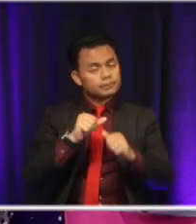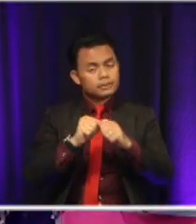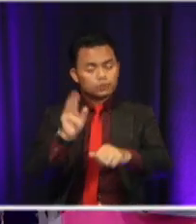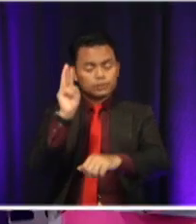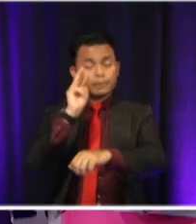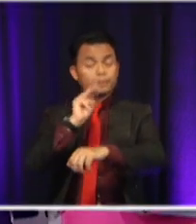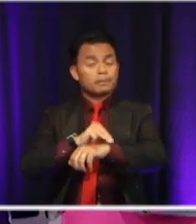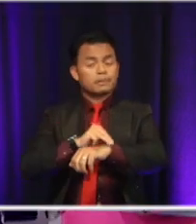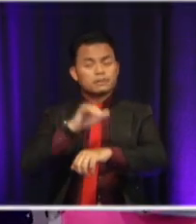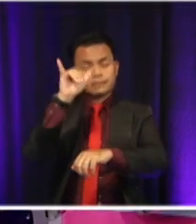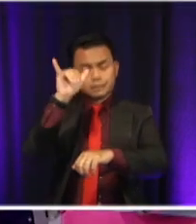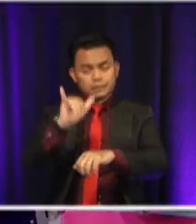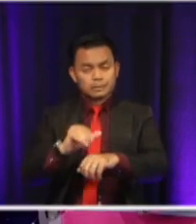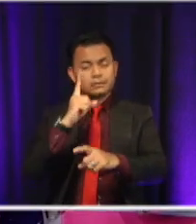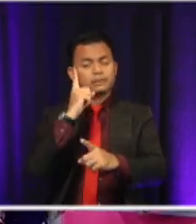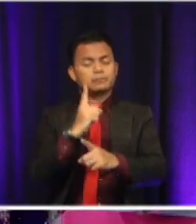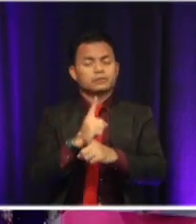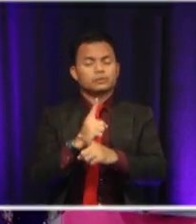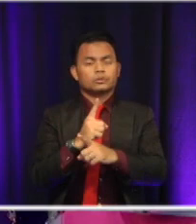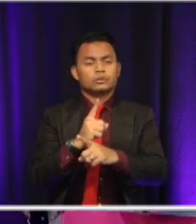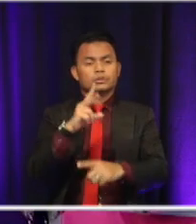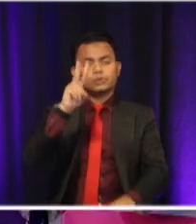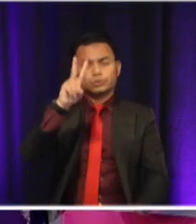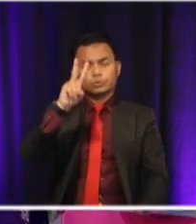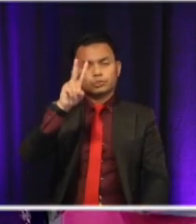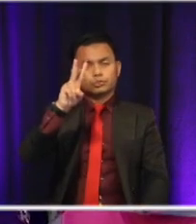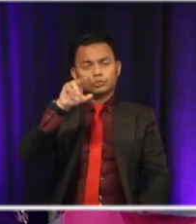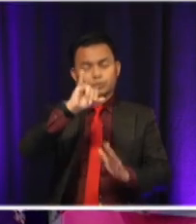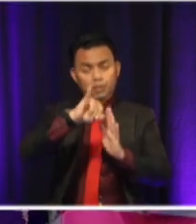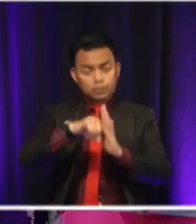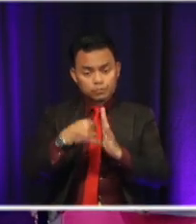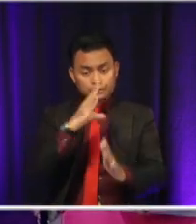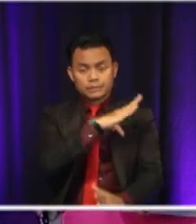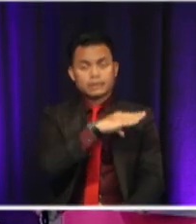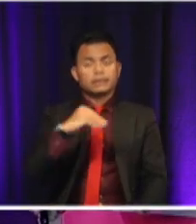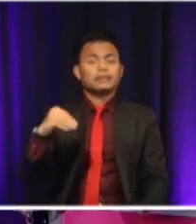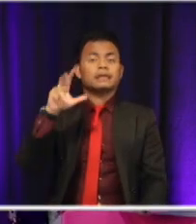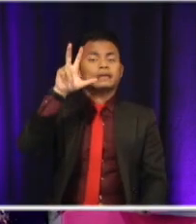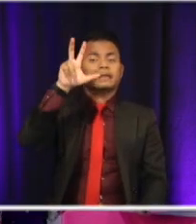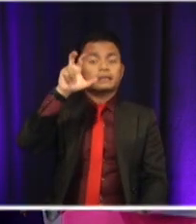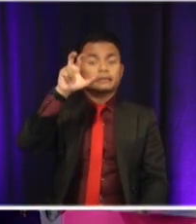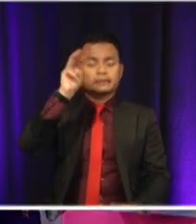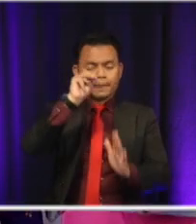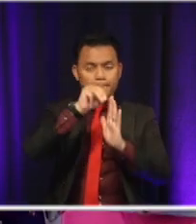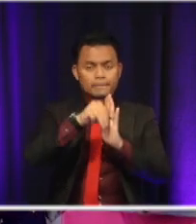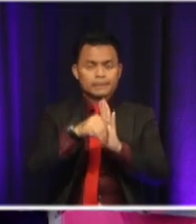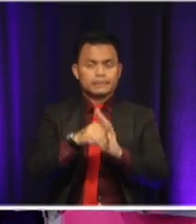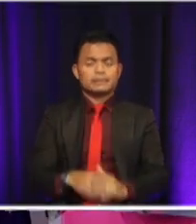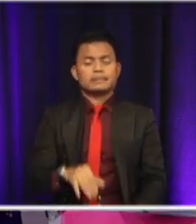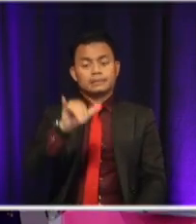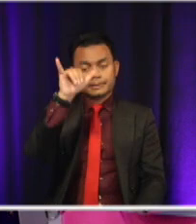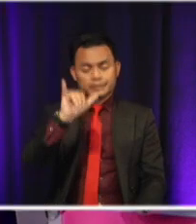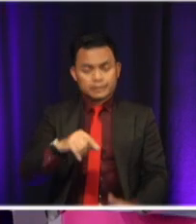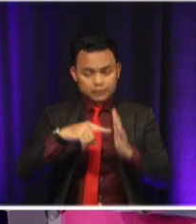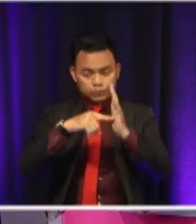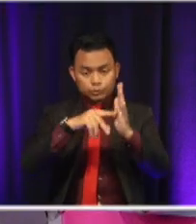maneuver through the 2 hours and 30 minutes. As it shows there,